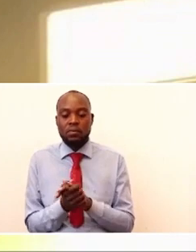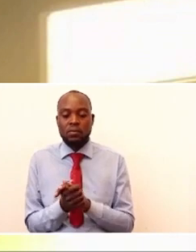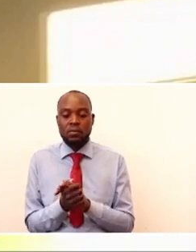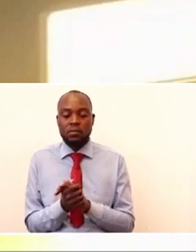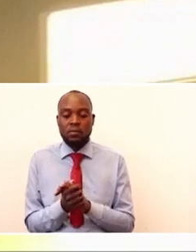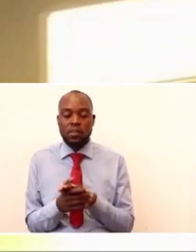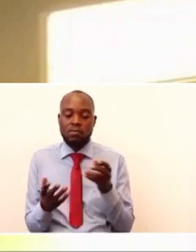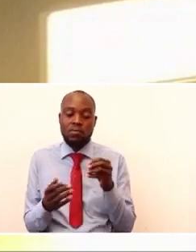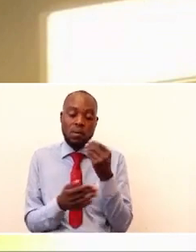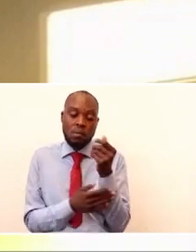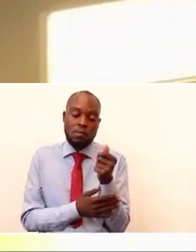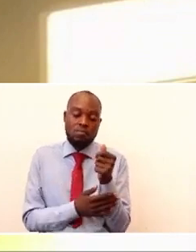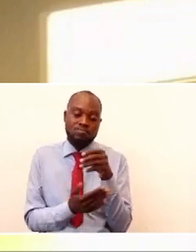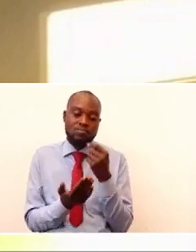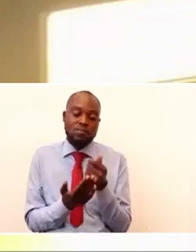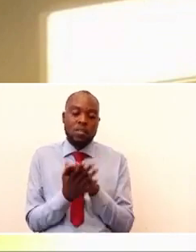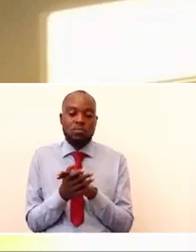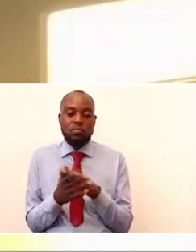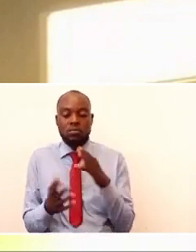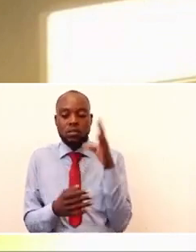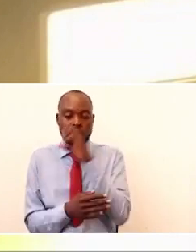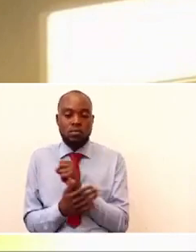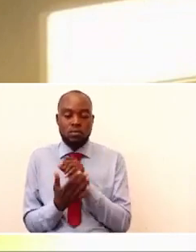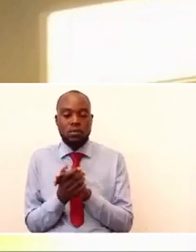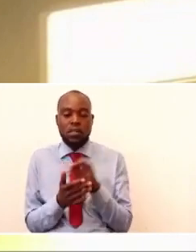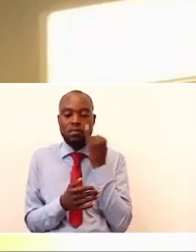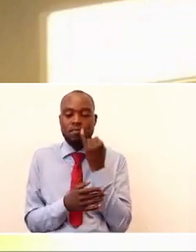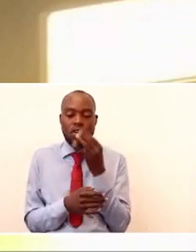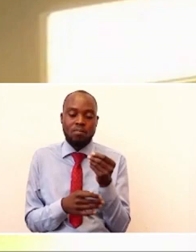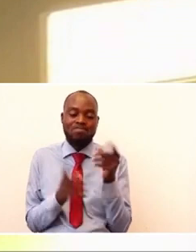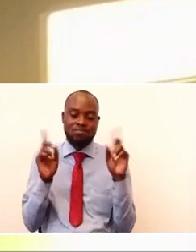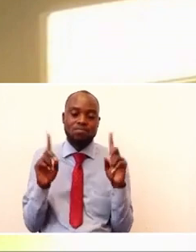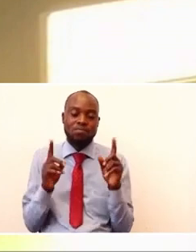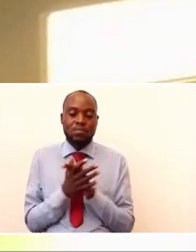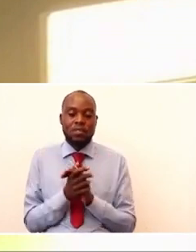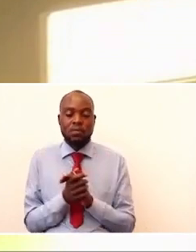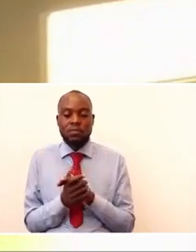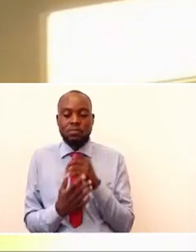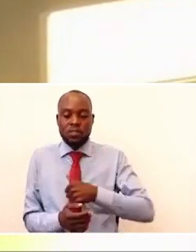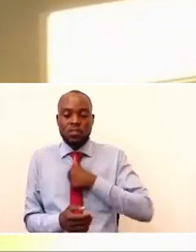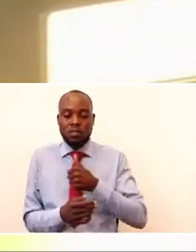amount of money they made from selling. That will disappear as long as they have internet or cell connection.